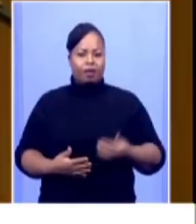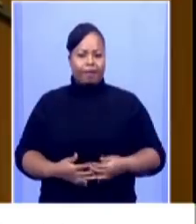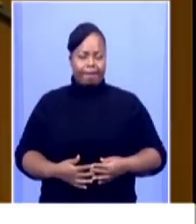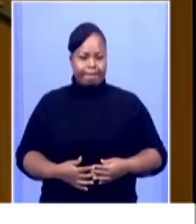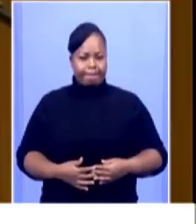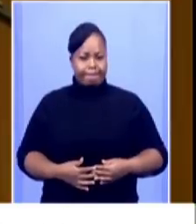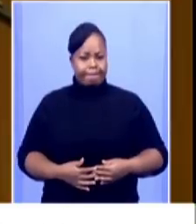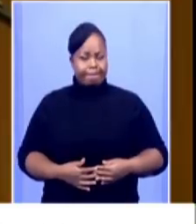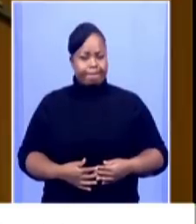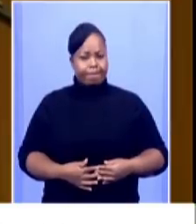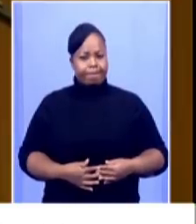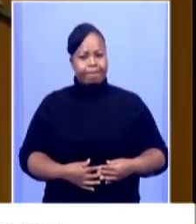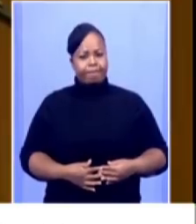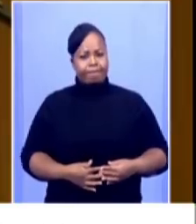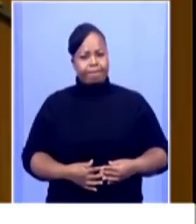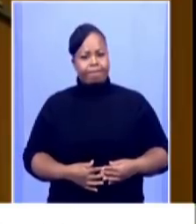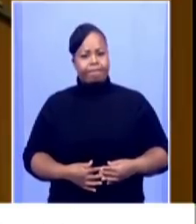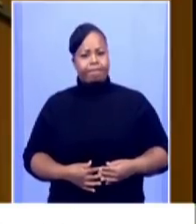because